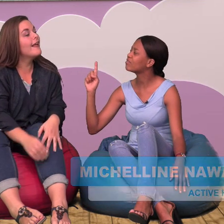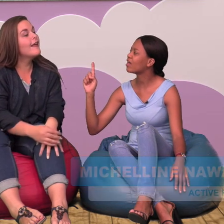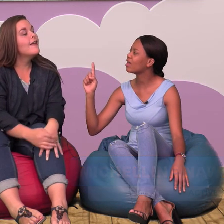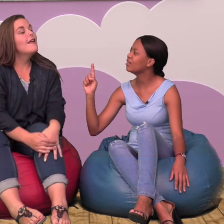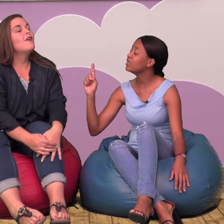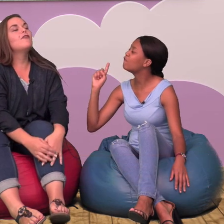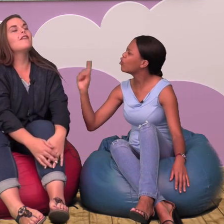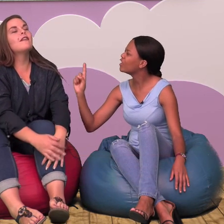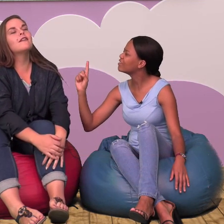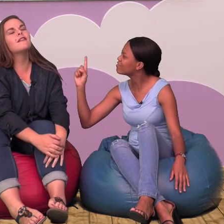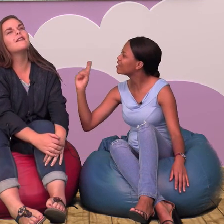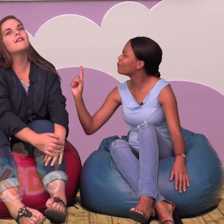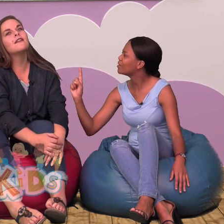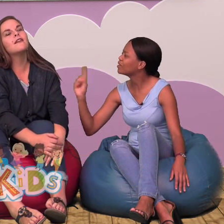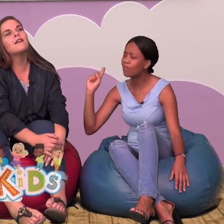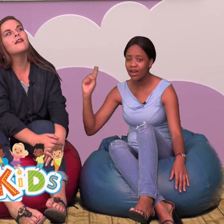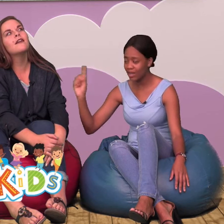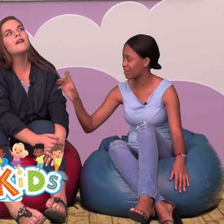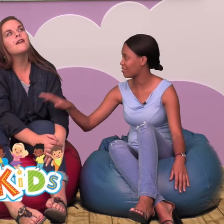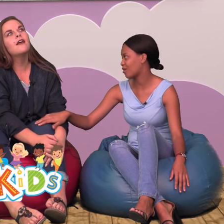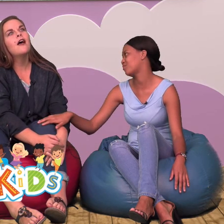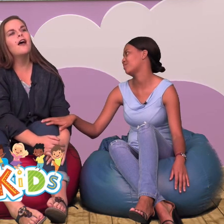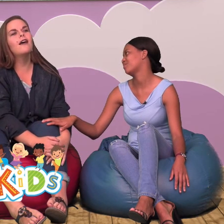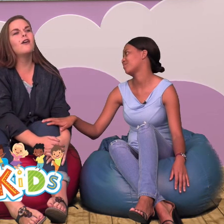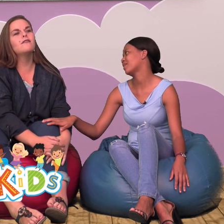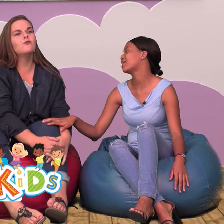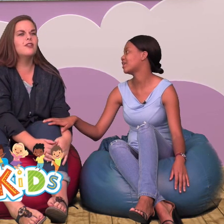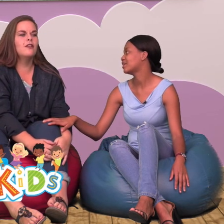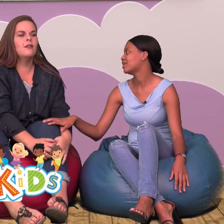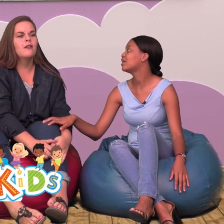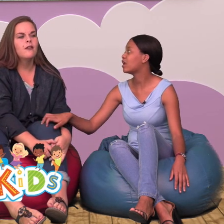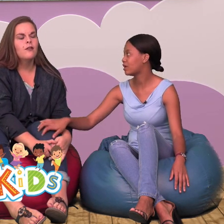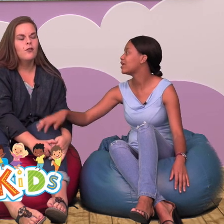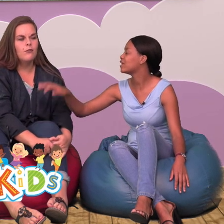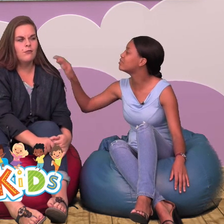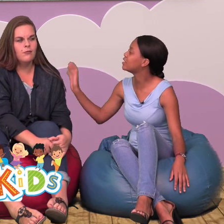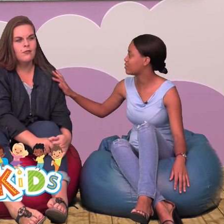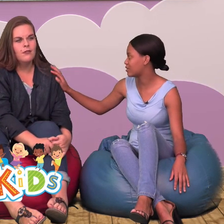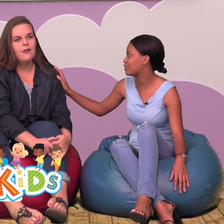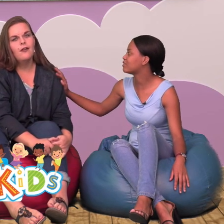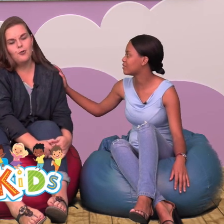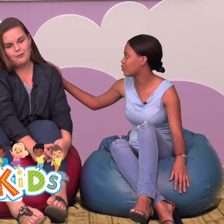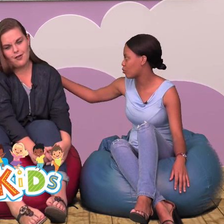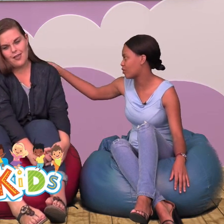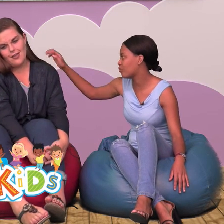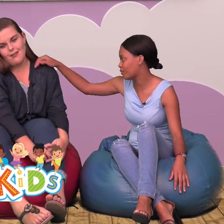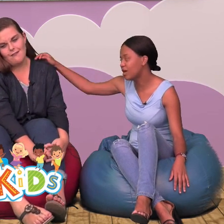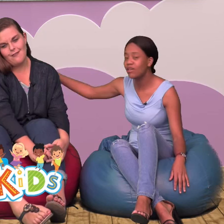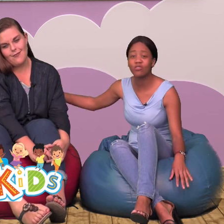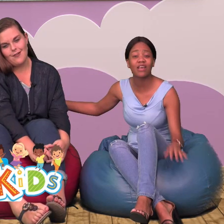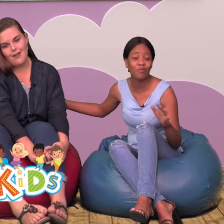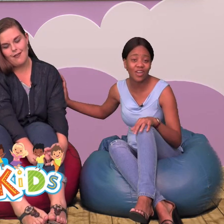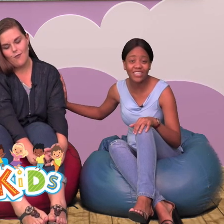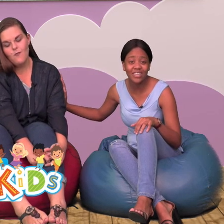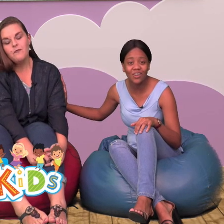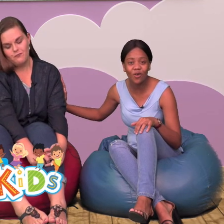een, hè? Jy voel een slap en net paar uur slap. Is het net? Ja, yes. Kom. So